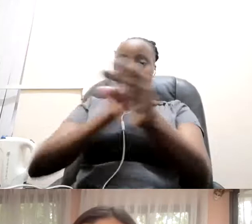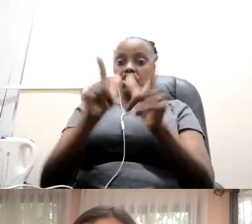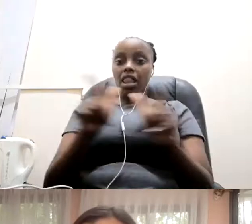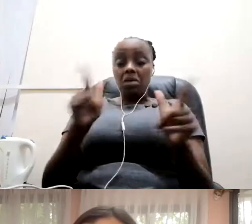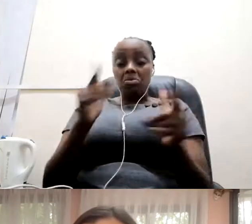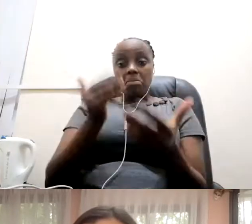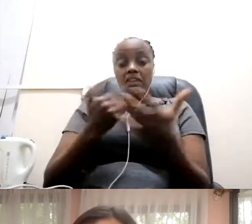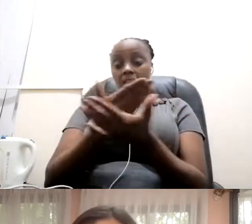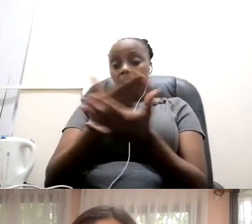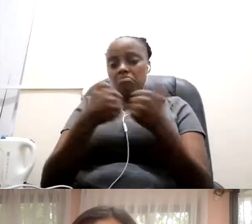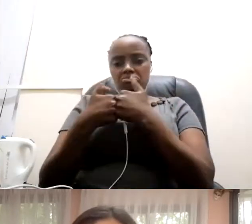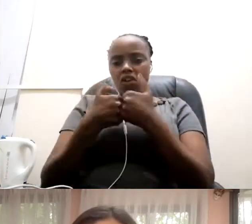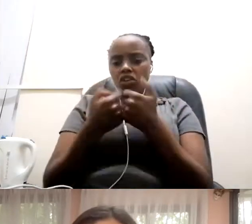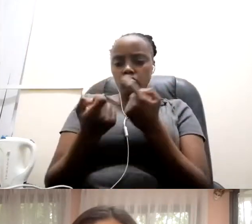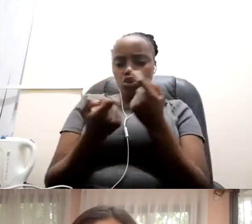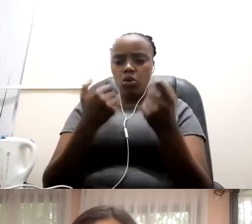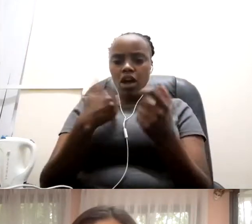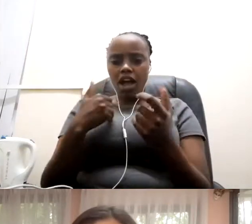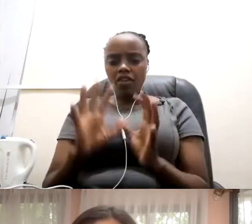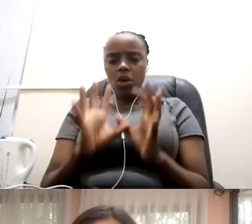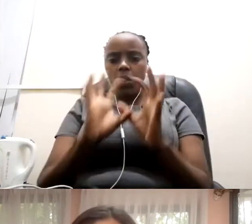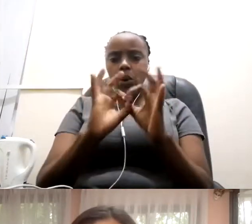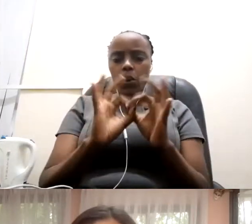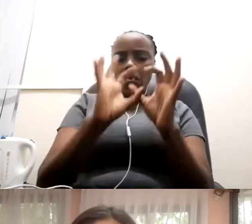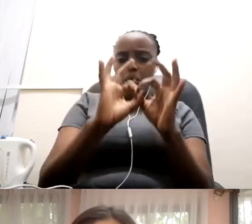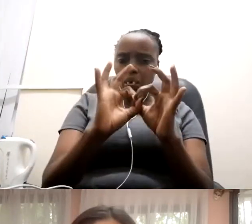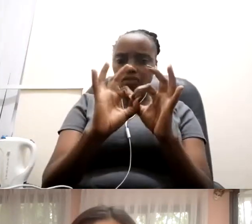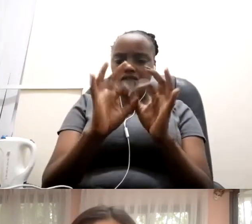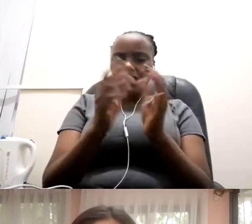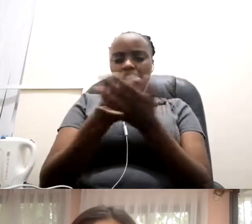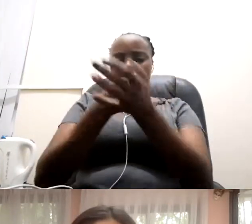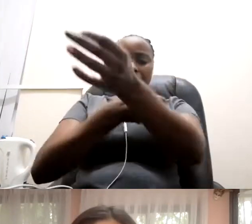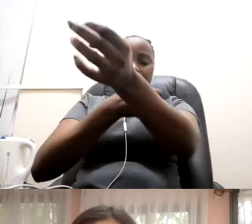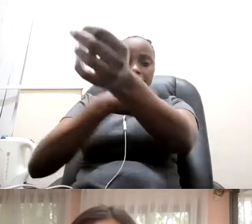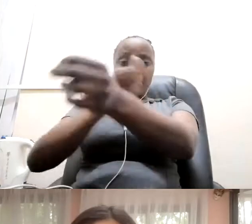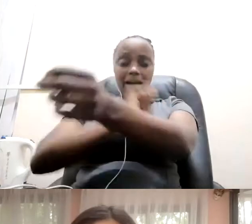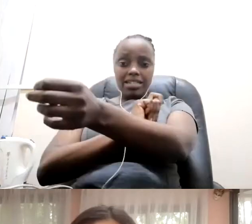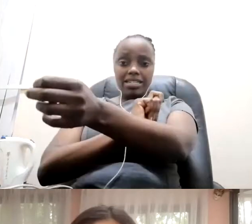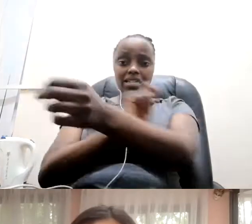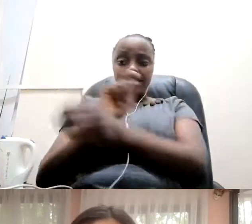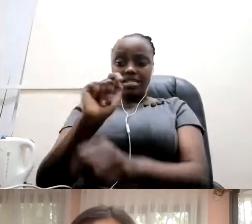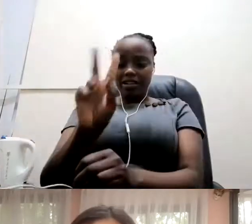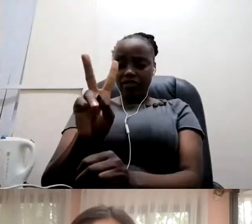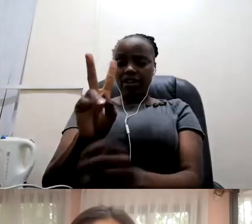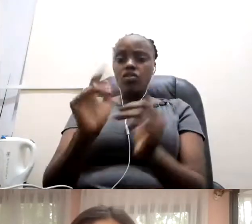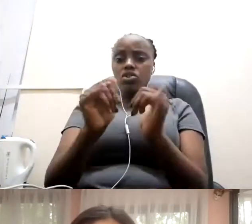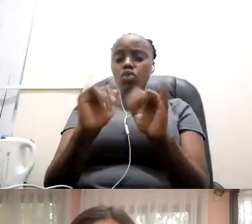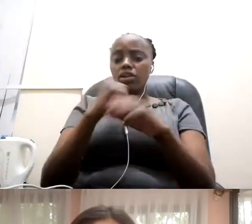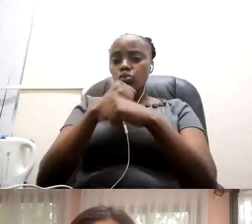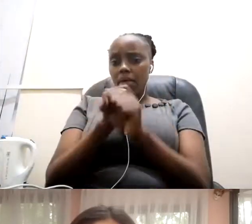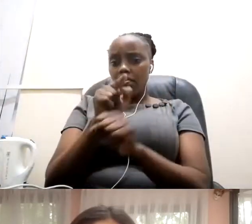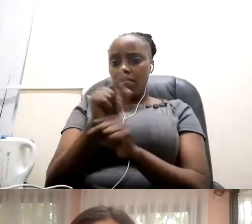some challenges around those connecting into the Spanish channel, but we will try to fix those